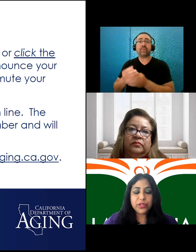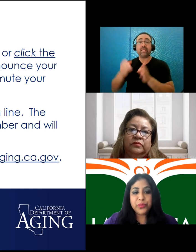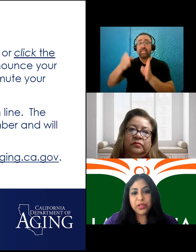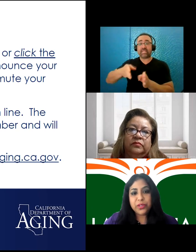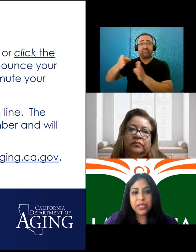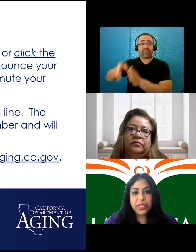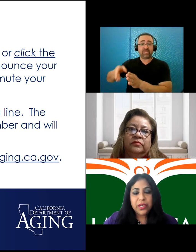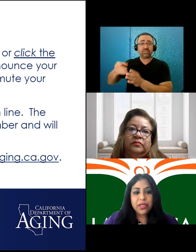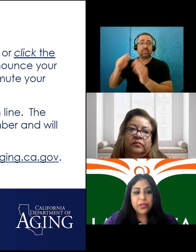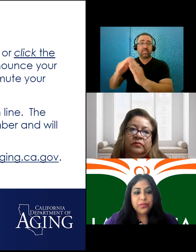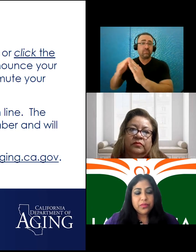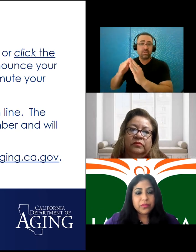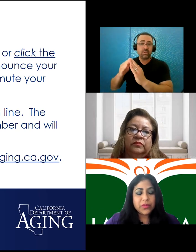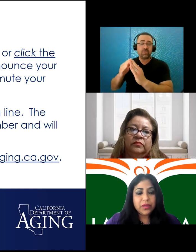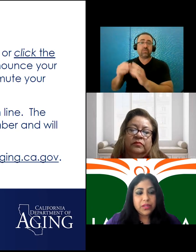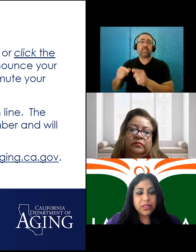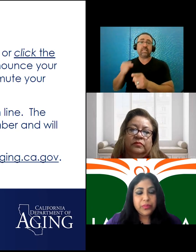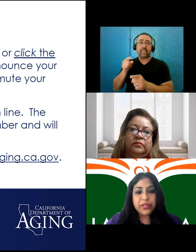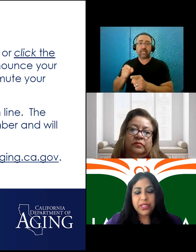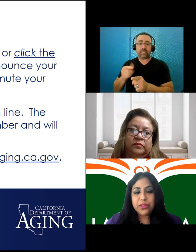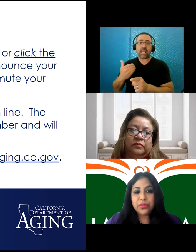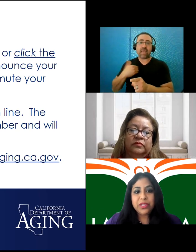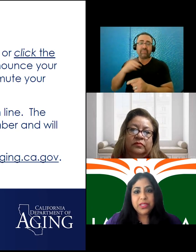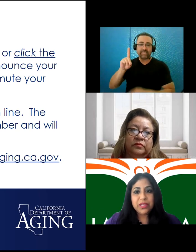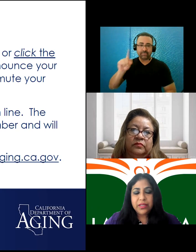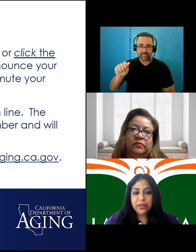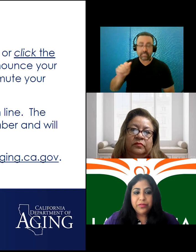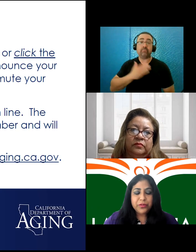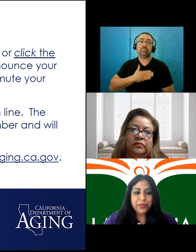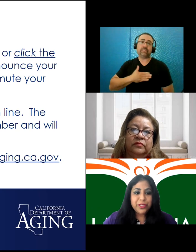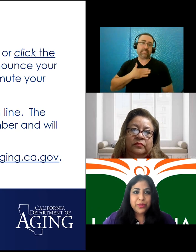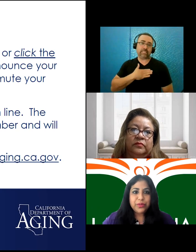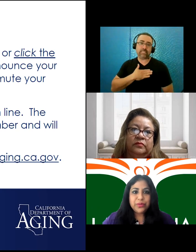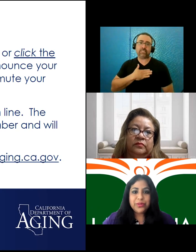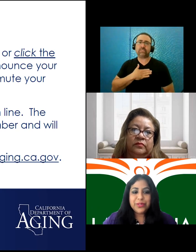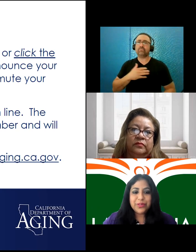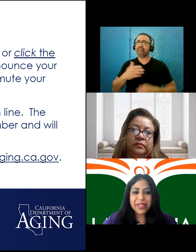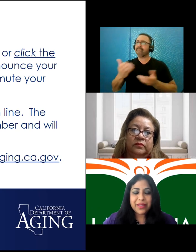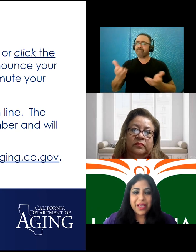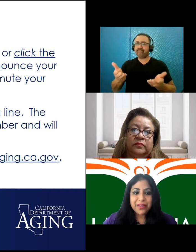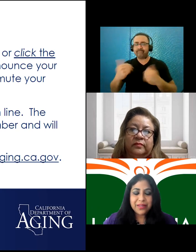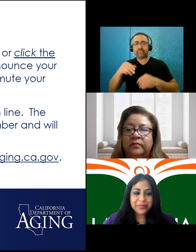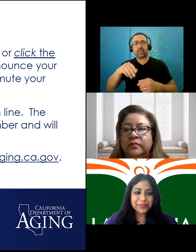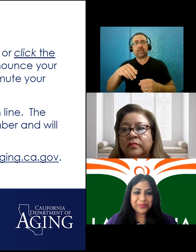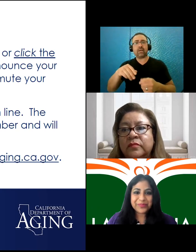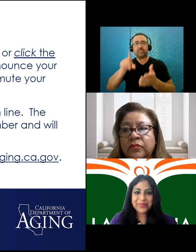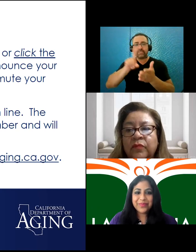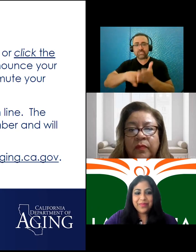individuals in the community with disabilities. So please feel